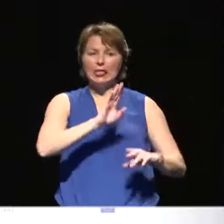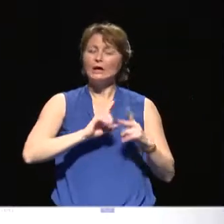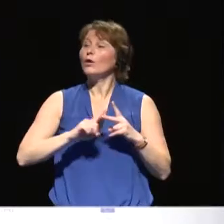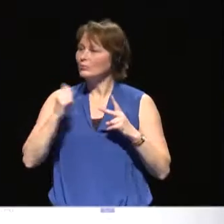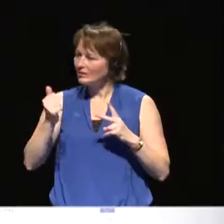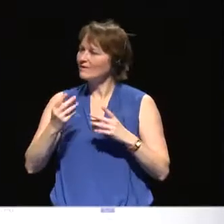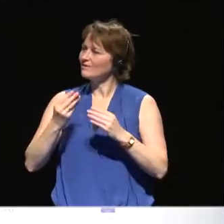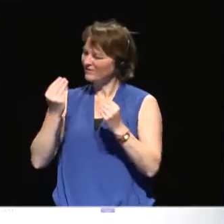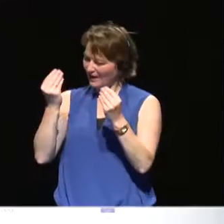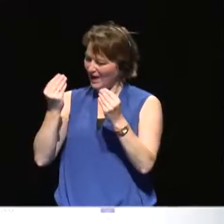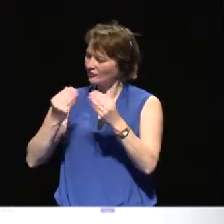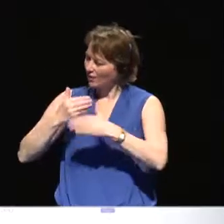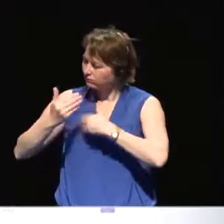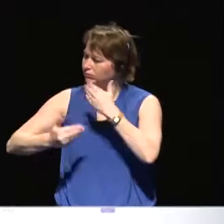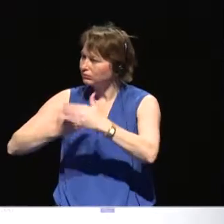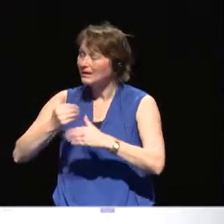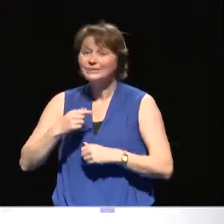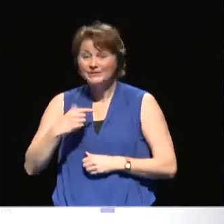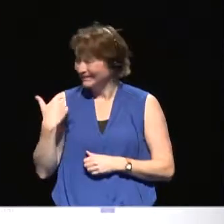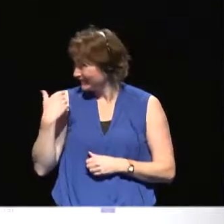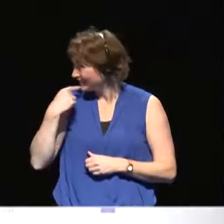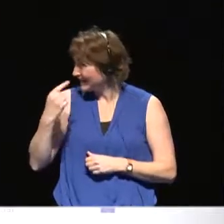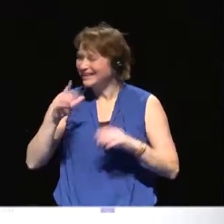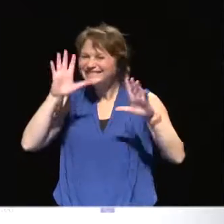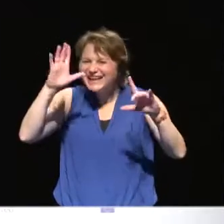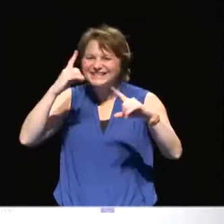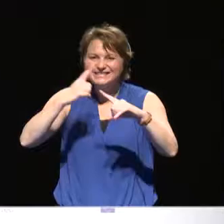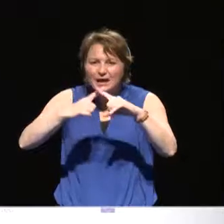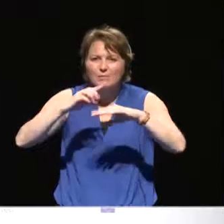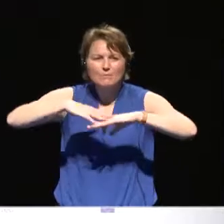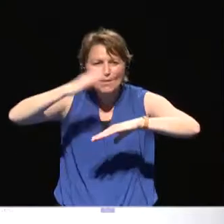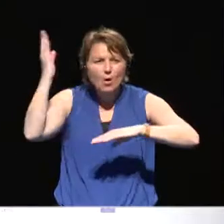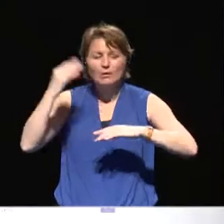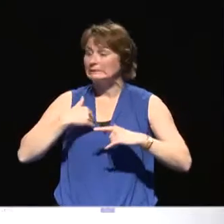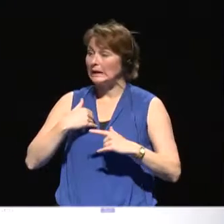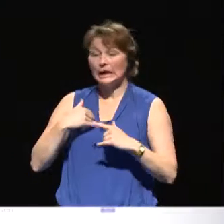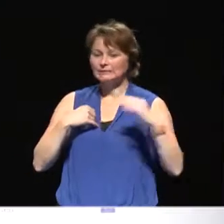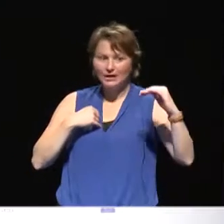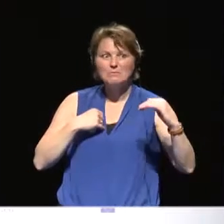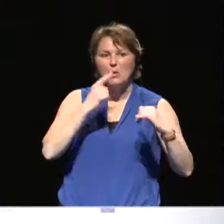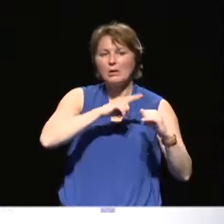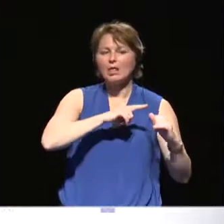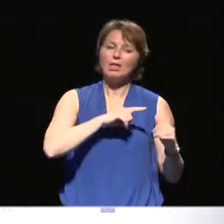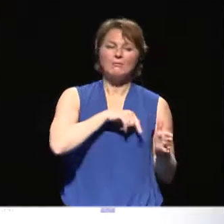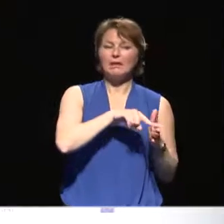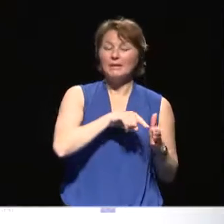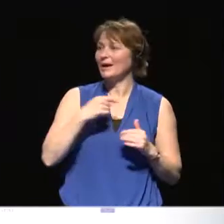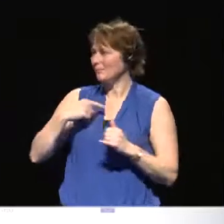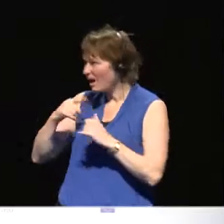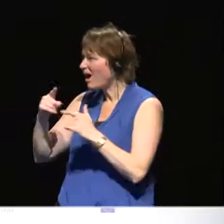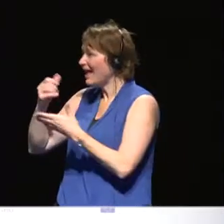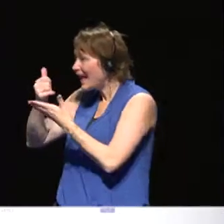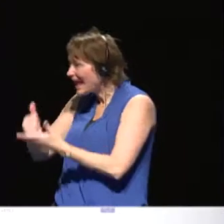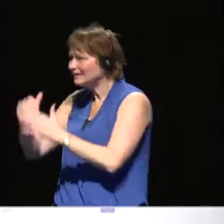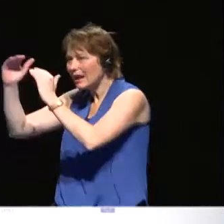they represent today 10 times more than official development assistance. And of course, it's a huge